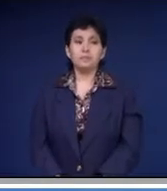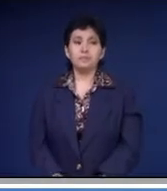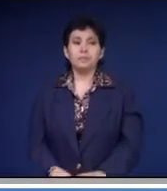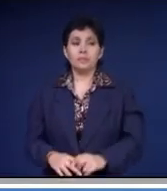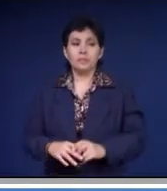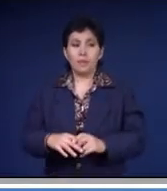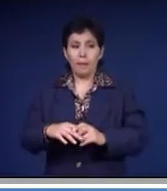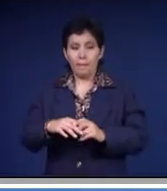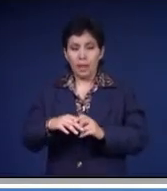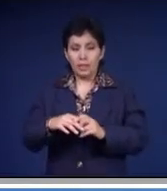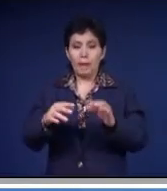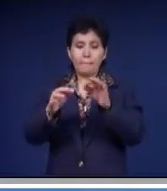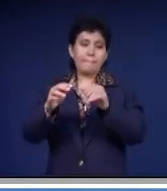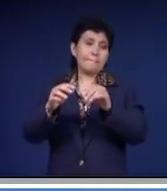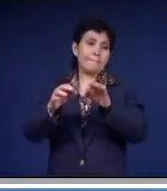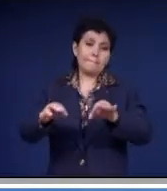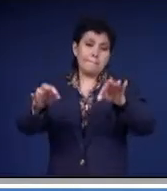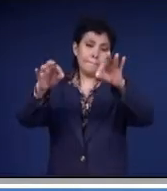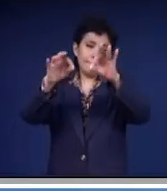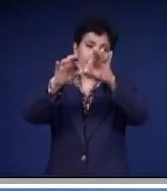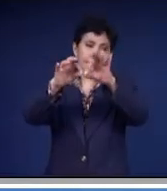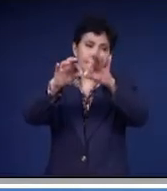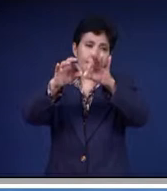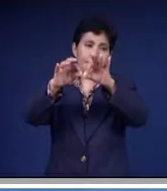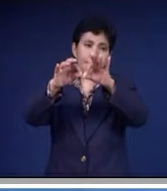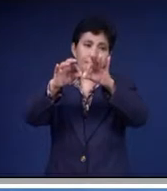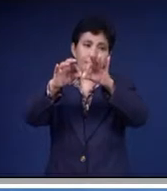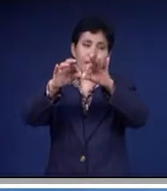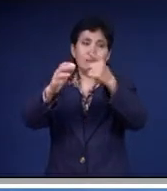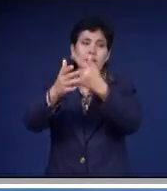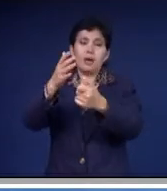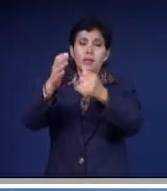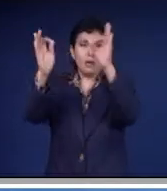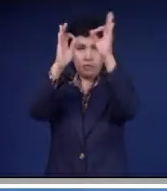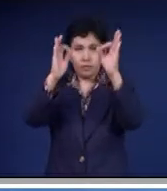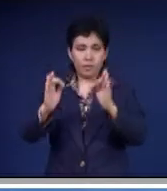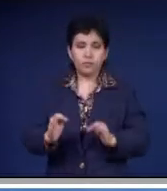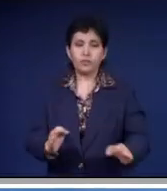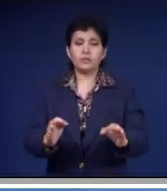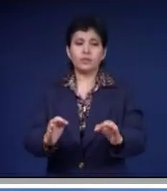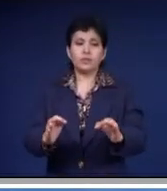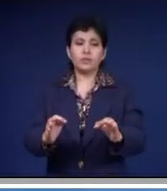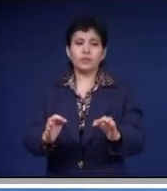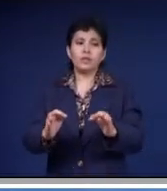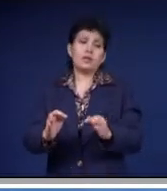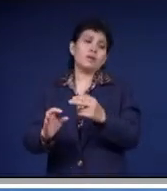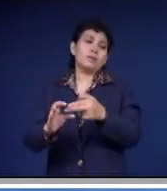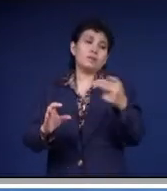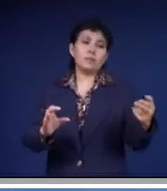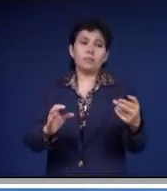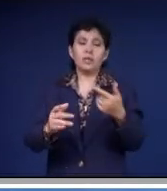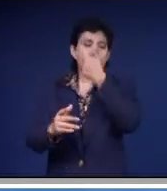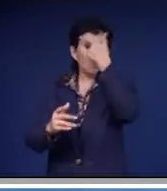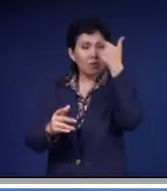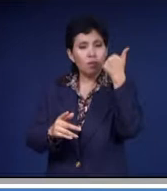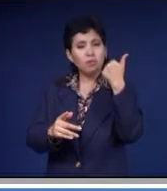Next one, the main effect, and also the interaction effect. Sometimes because